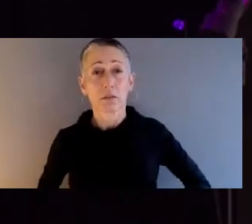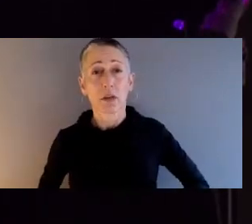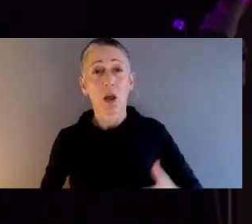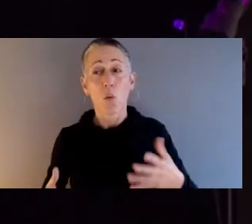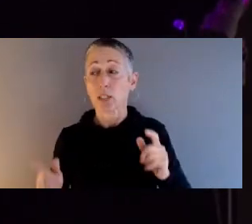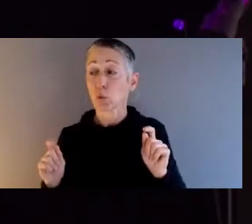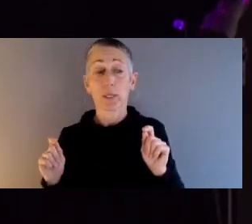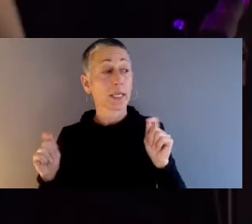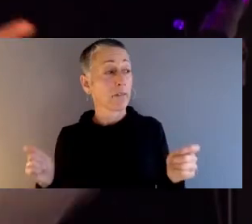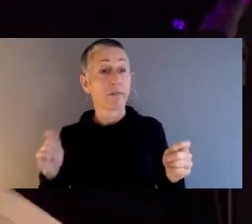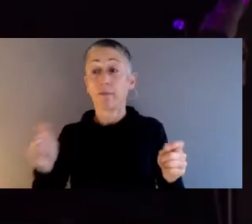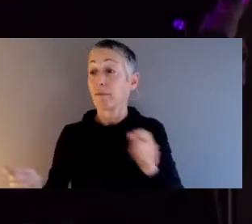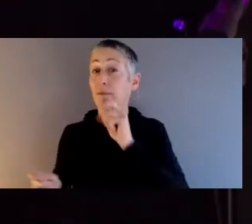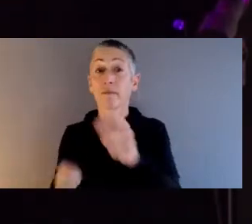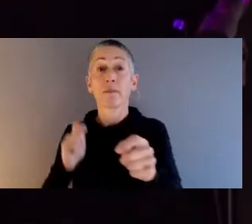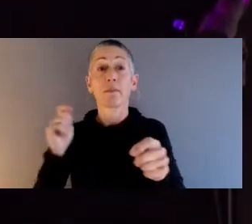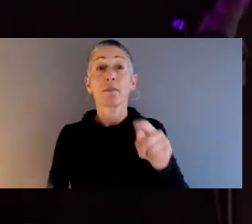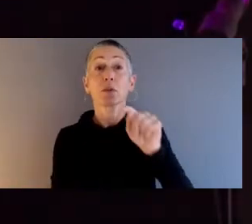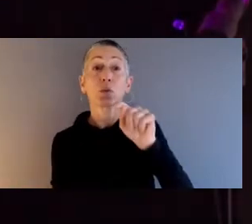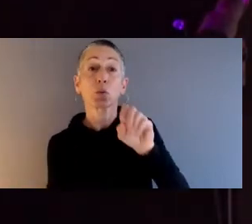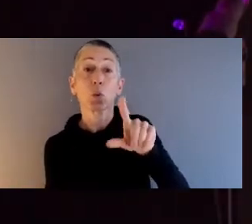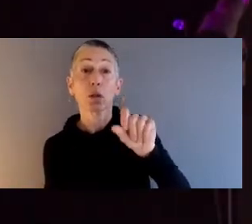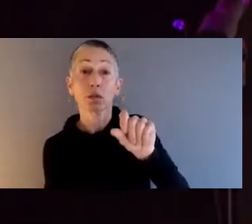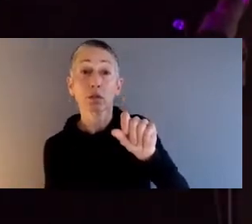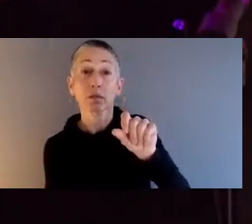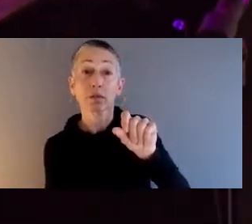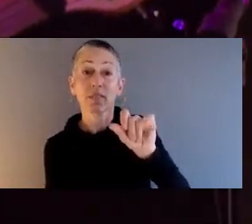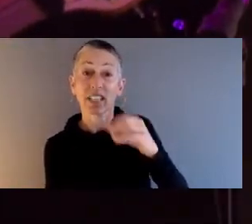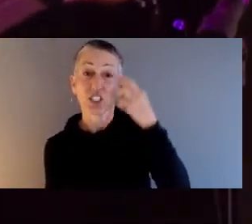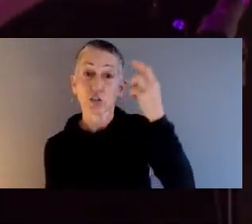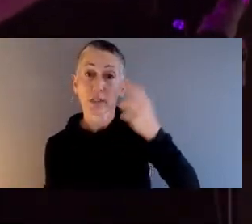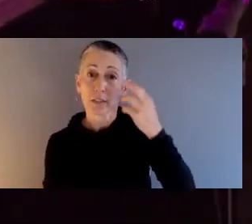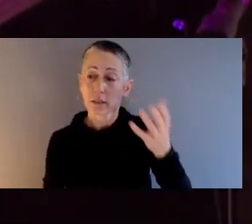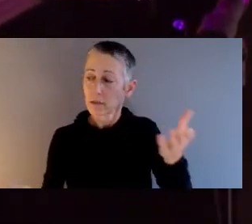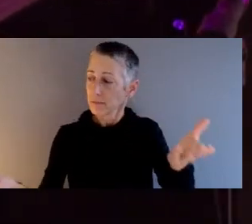here to do. Thank you.